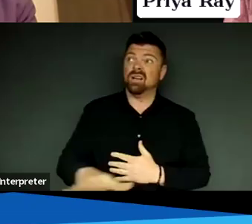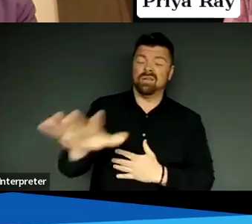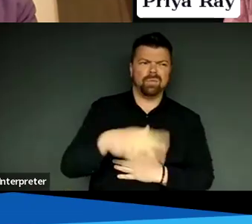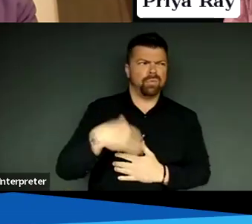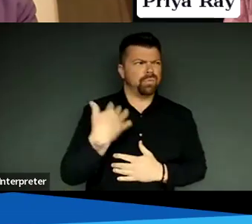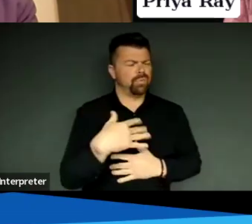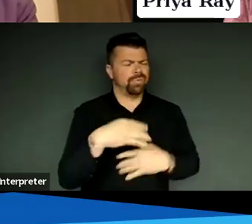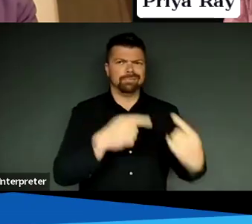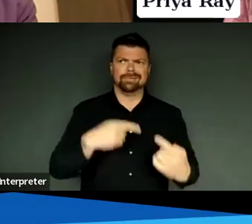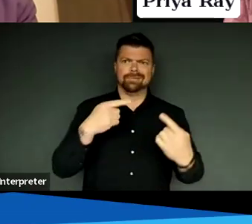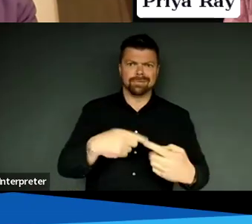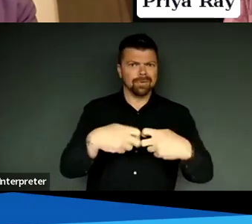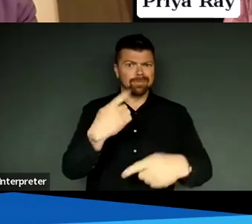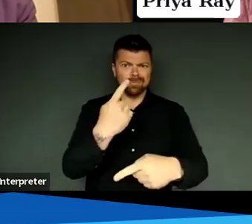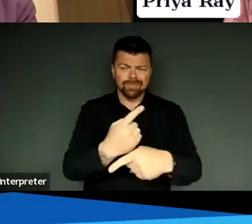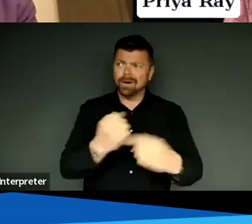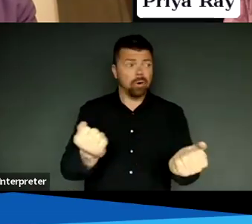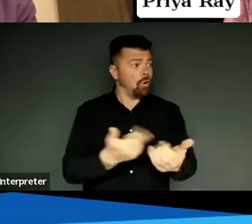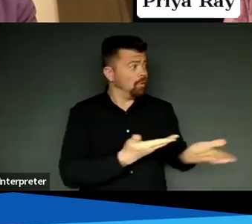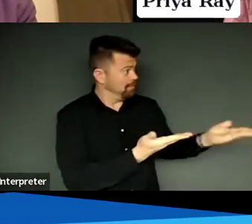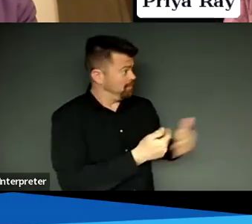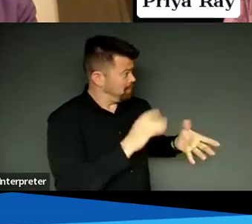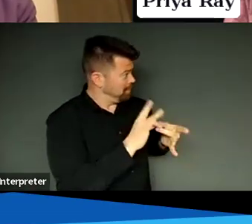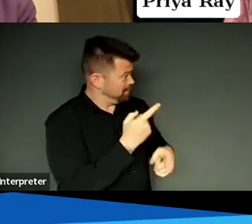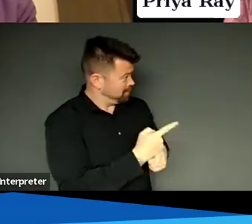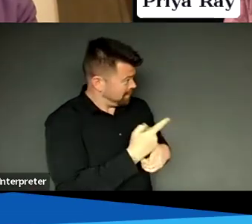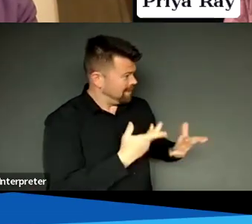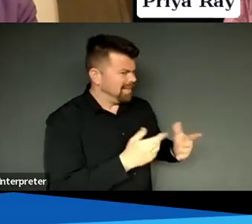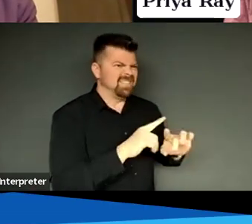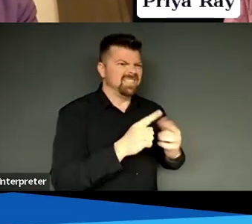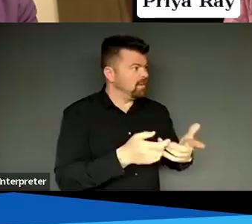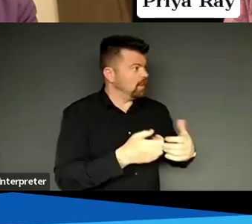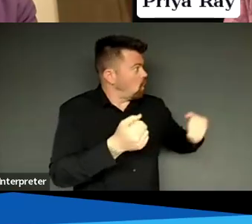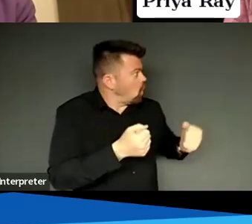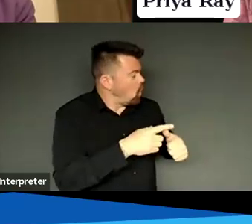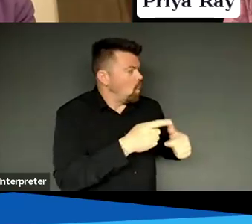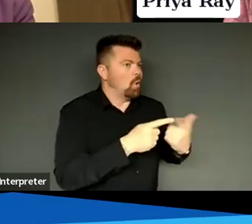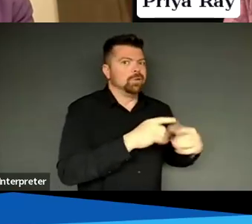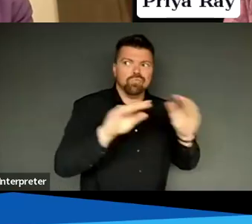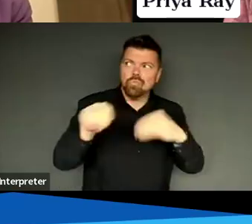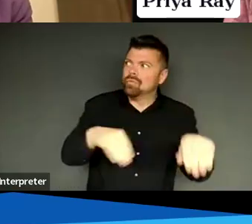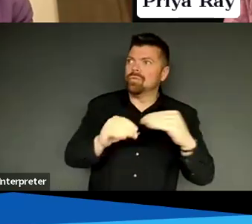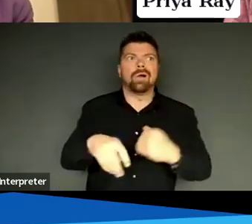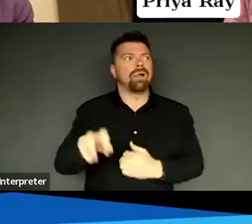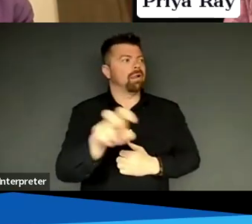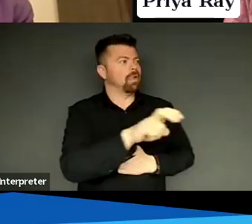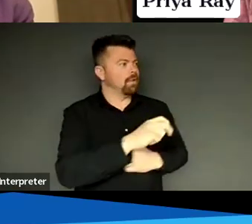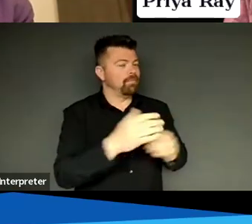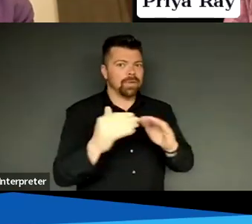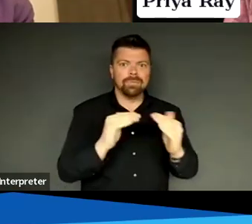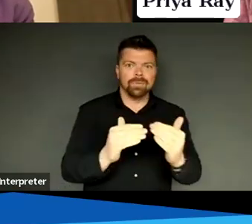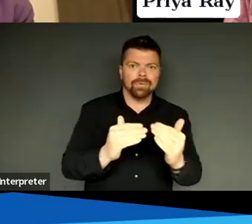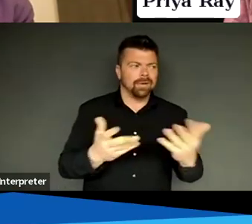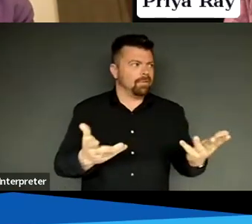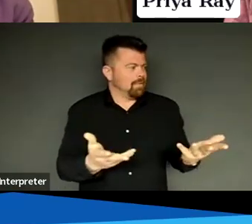problem. Mm. You guys have all mentioned getting in different vehicles, getting around out in the community. How do you think